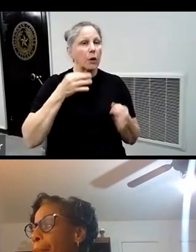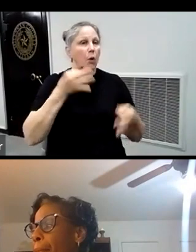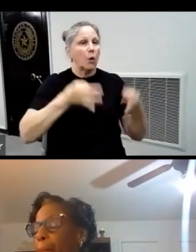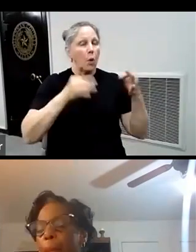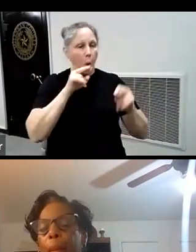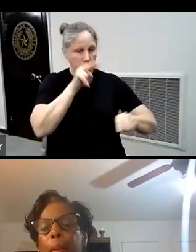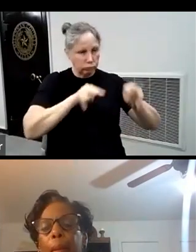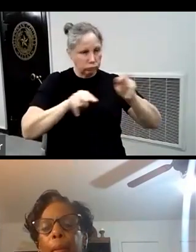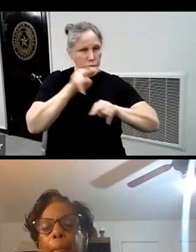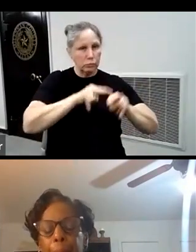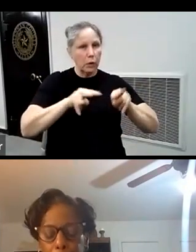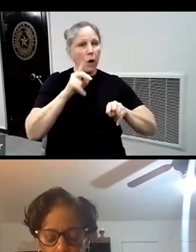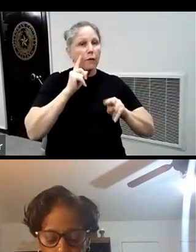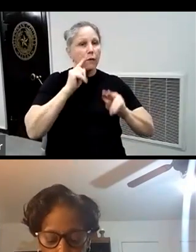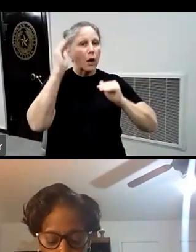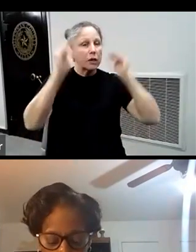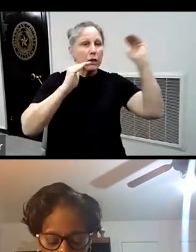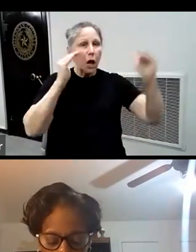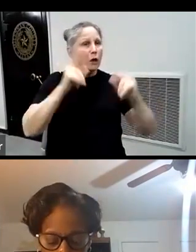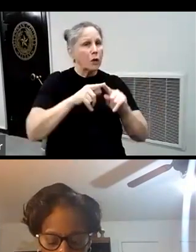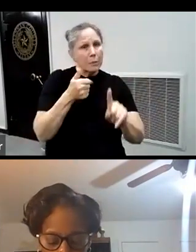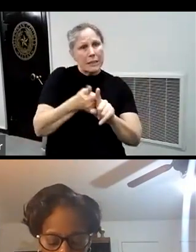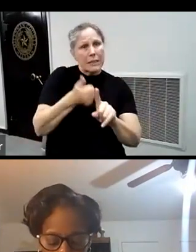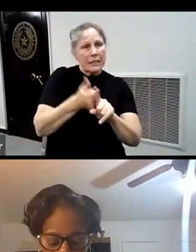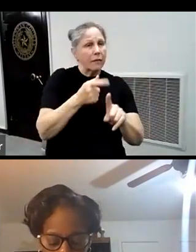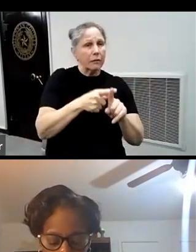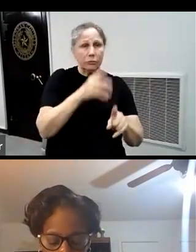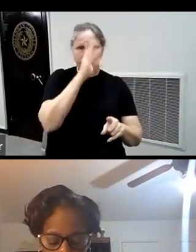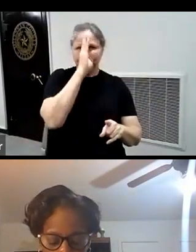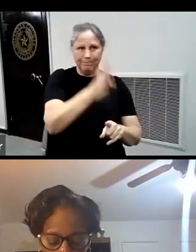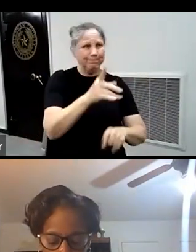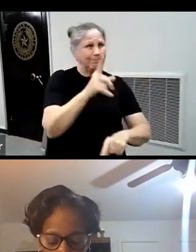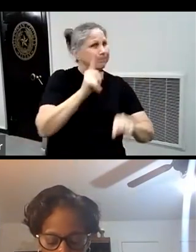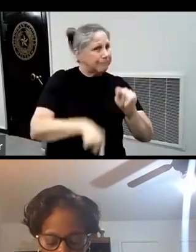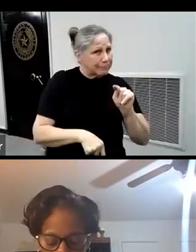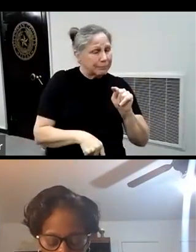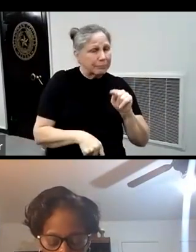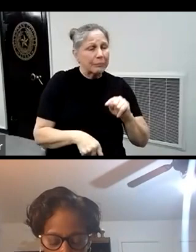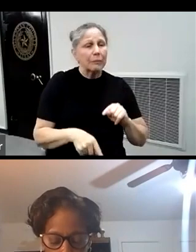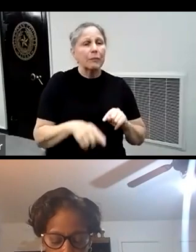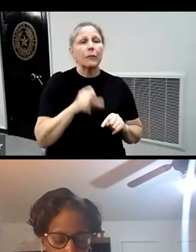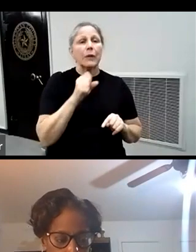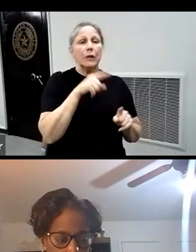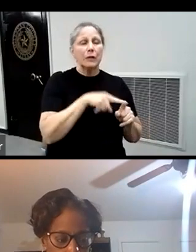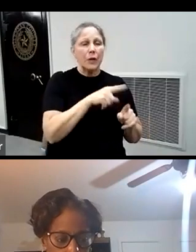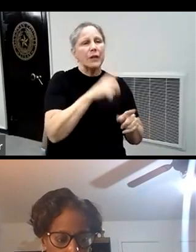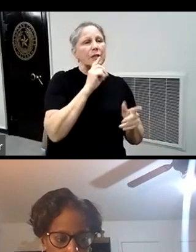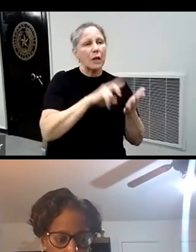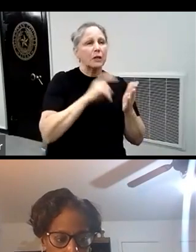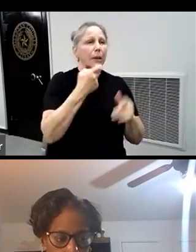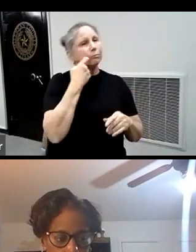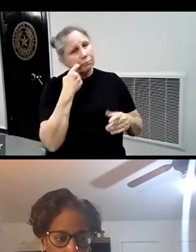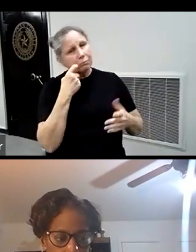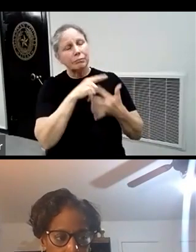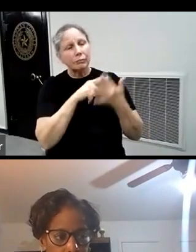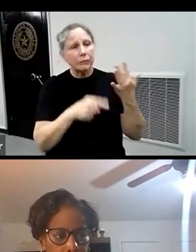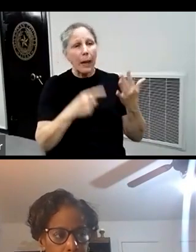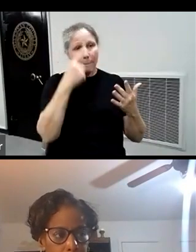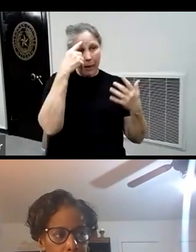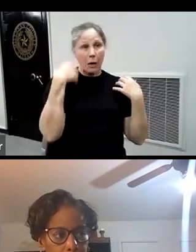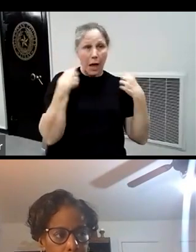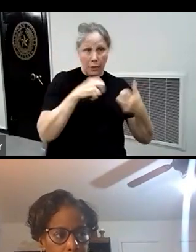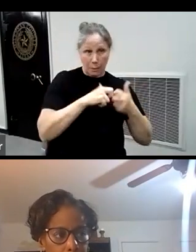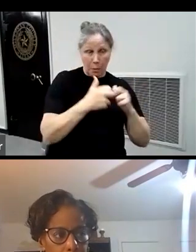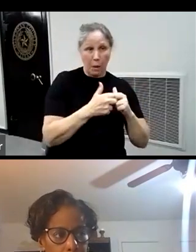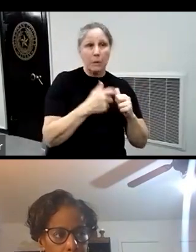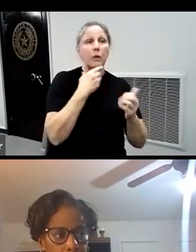treatment program for adults unable to maintain sobriety that addresses the substance abuse issues and mental health issues of a